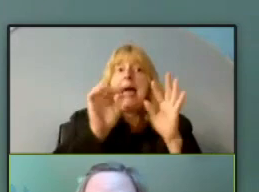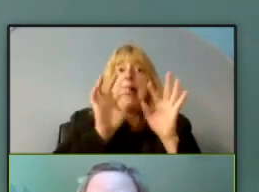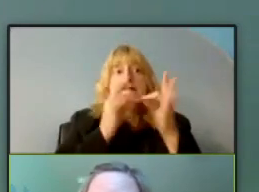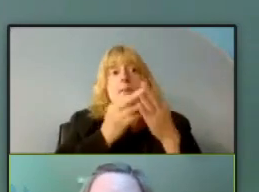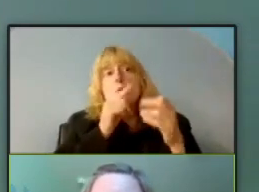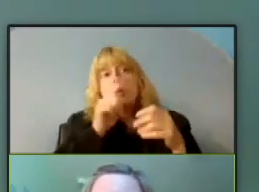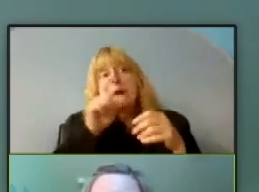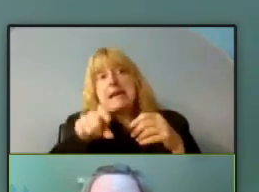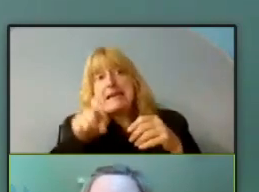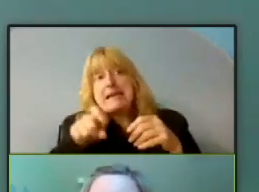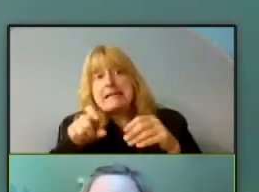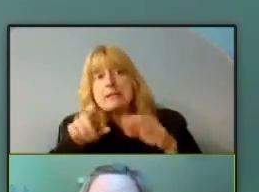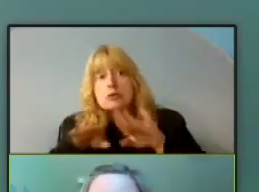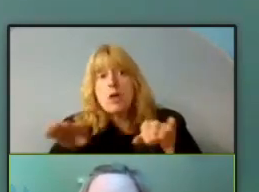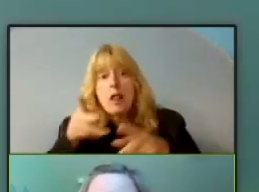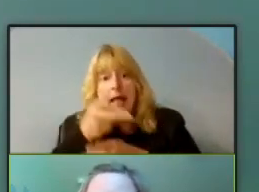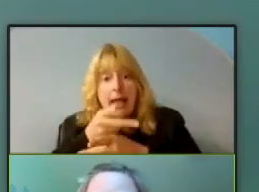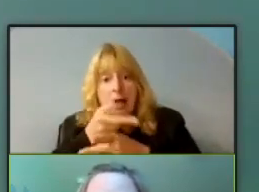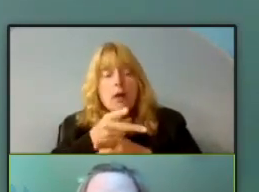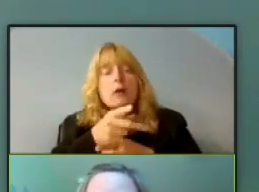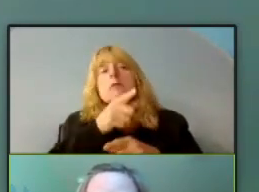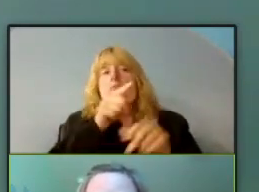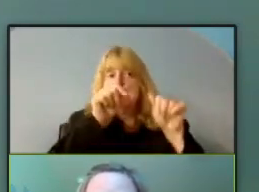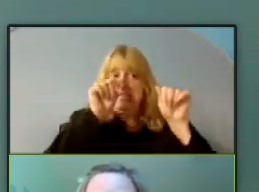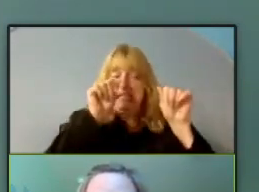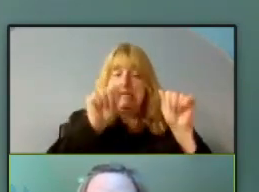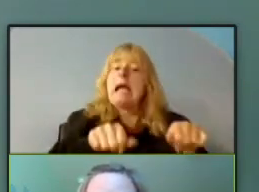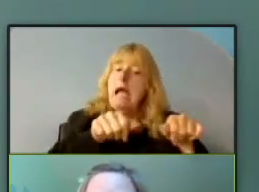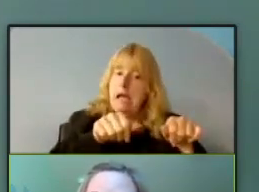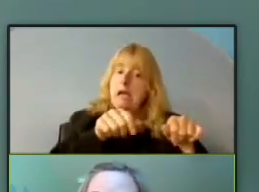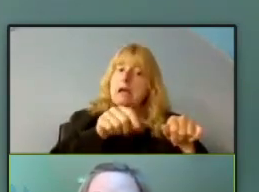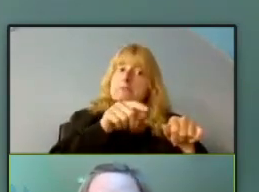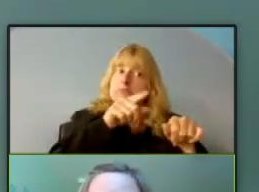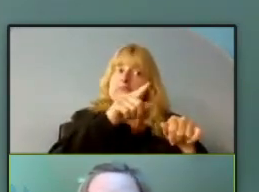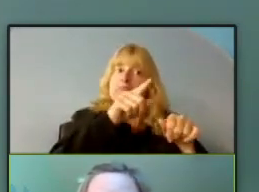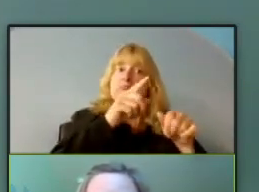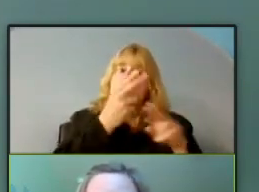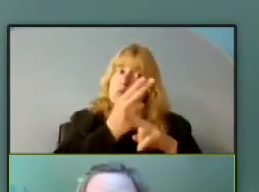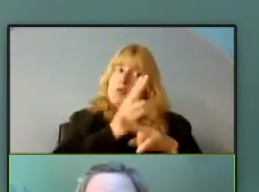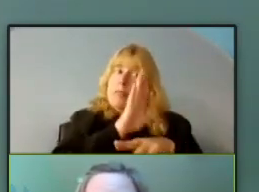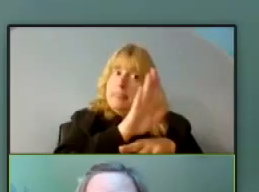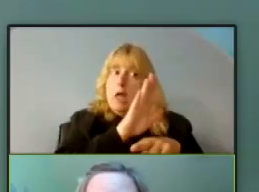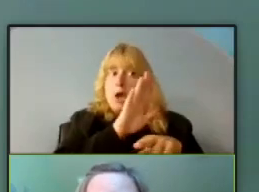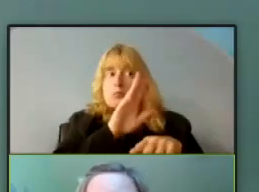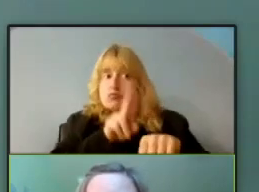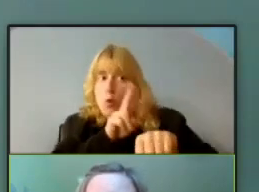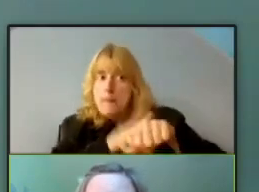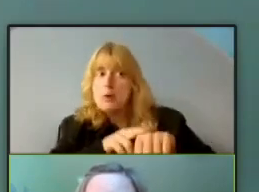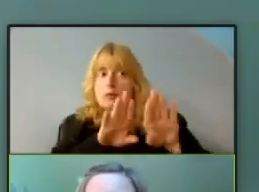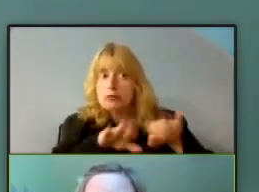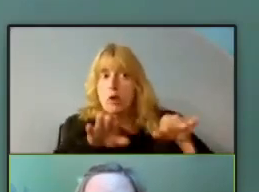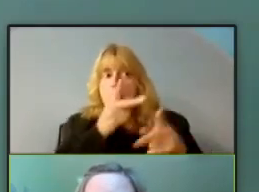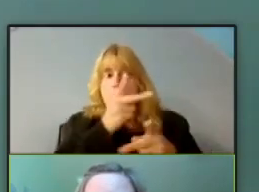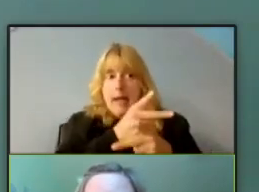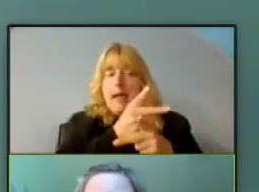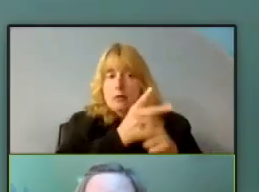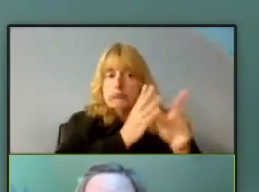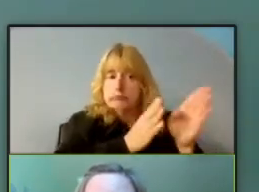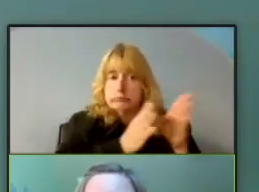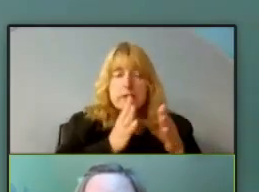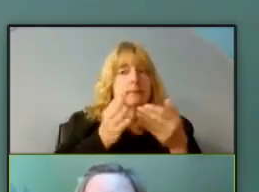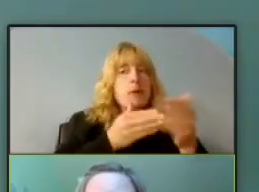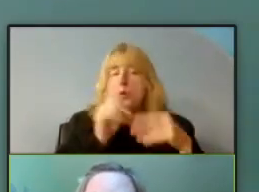childcare can access their typical childcare arrangement regardless of where you work. I know for the past few months there have